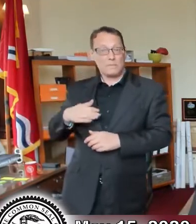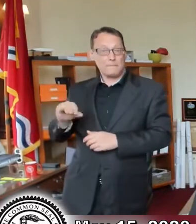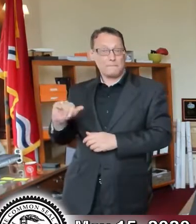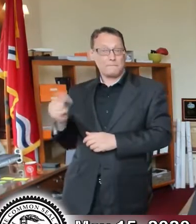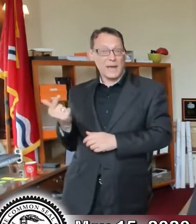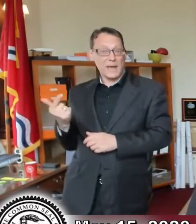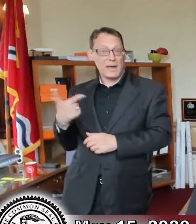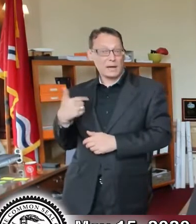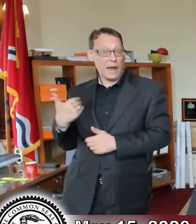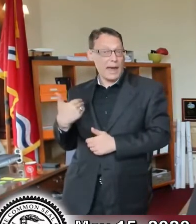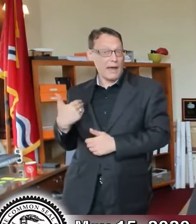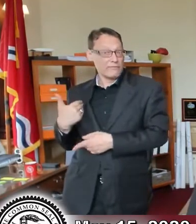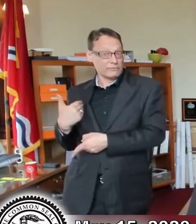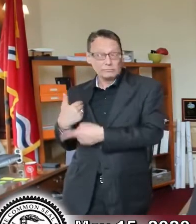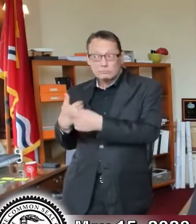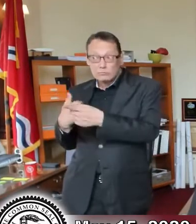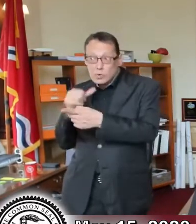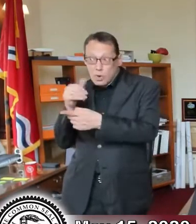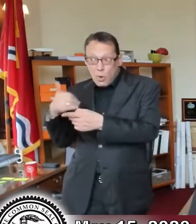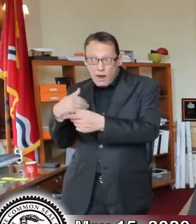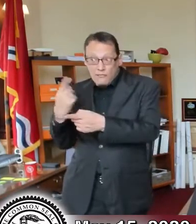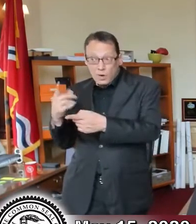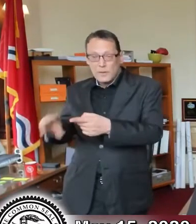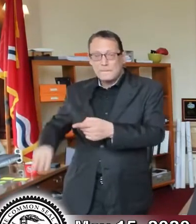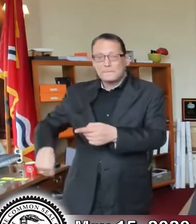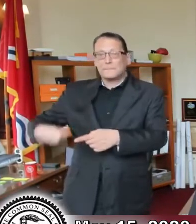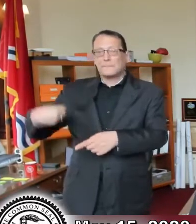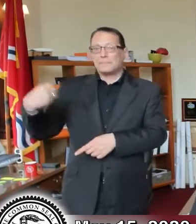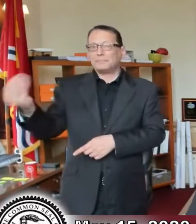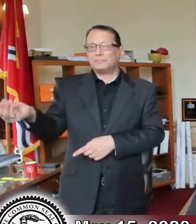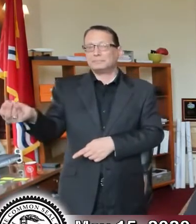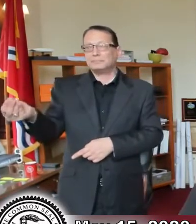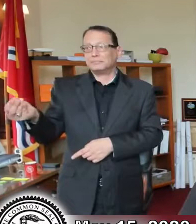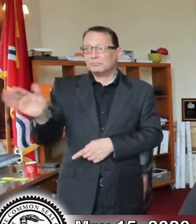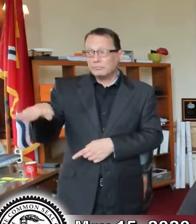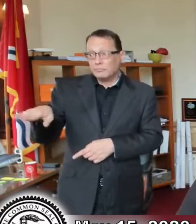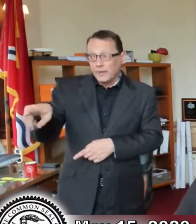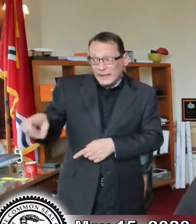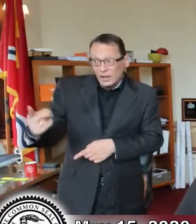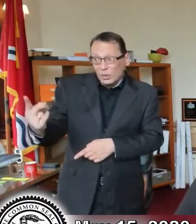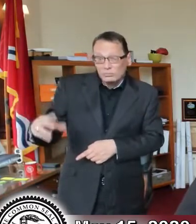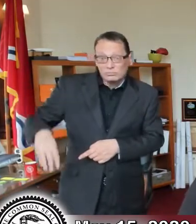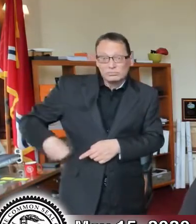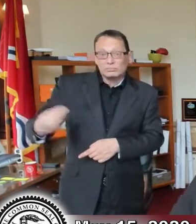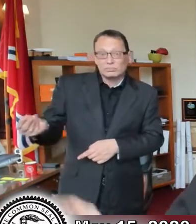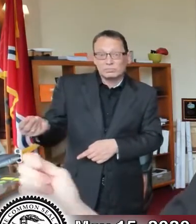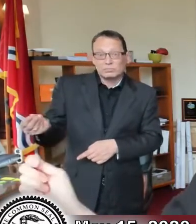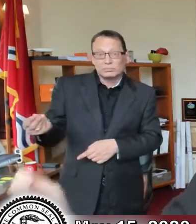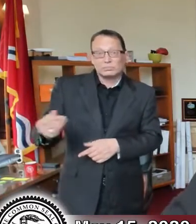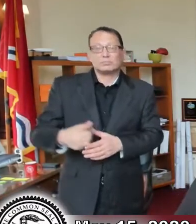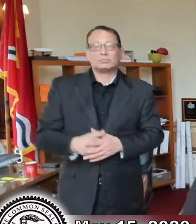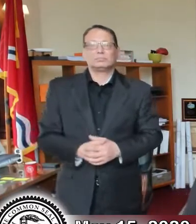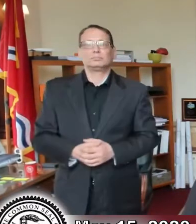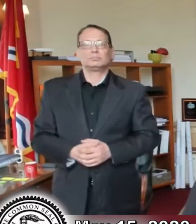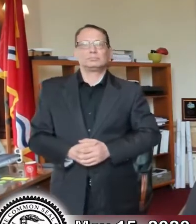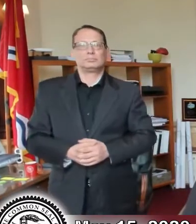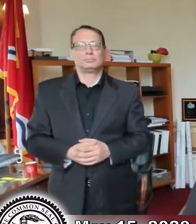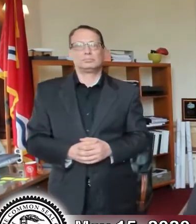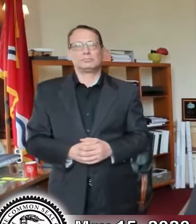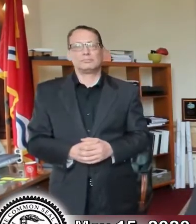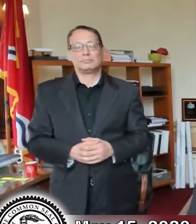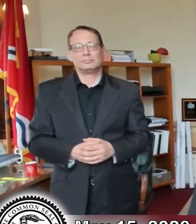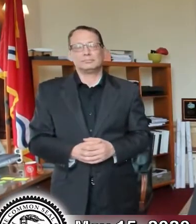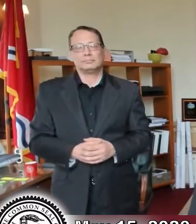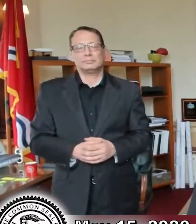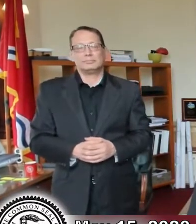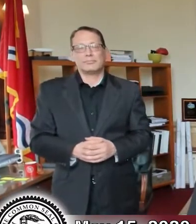if I see someone who doesn't have a mask, I say, hey, do you need a mask? And I just whip one out of my purse and give it